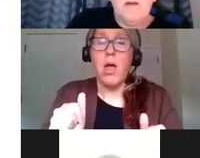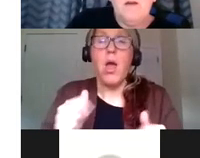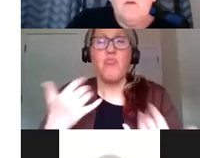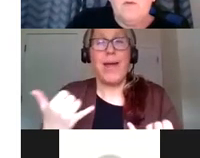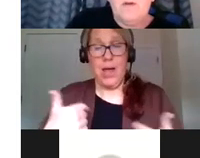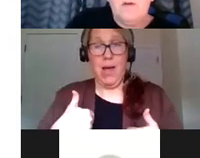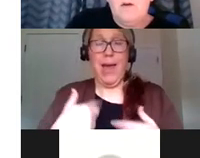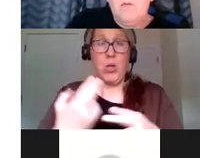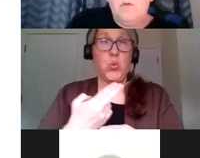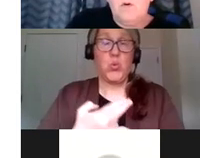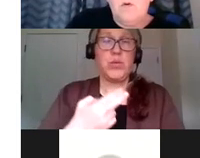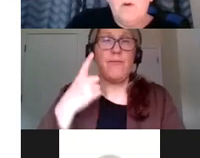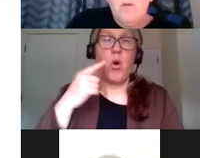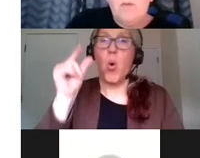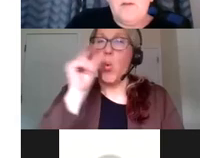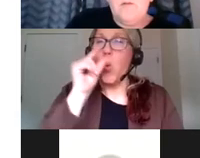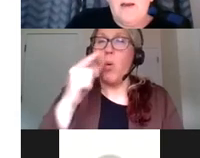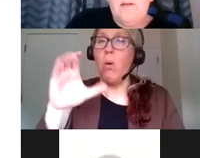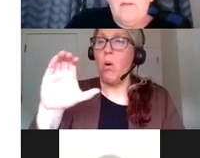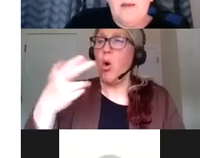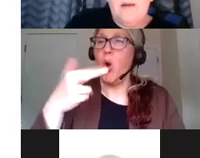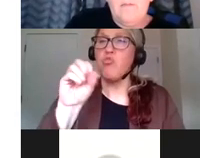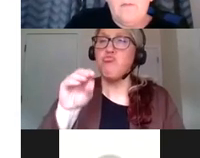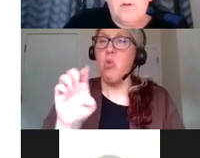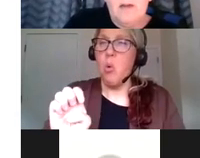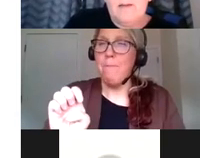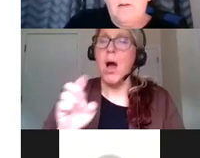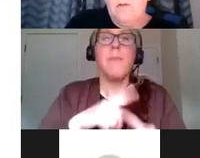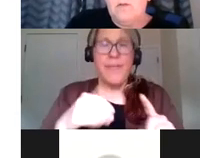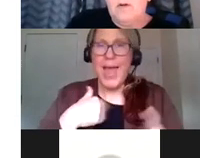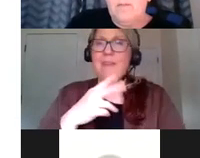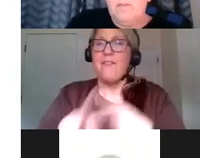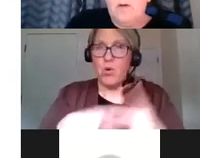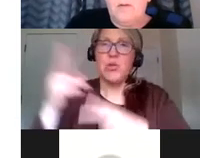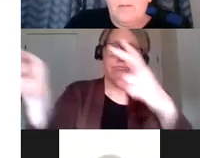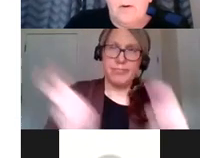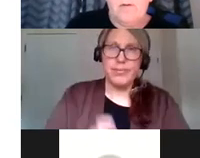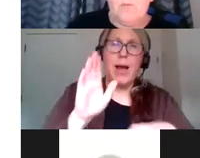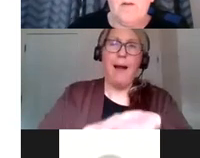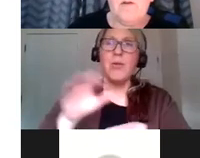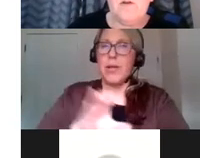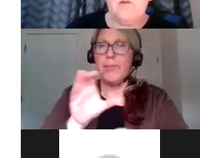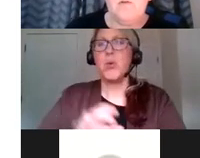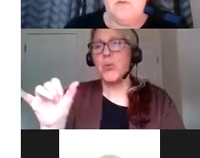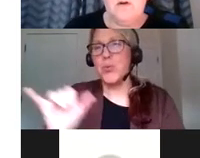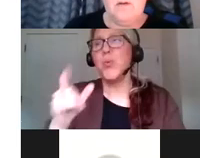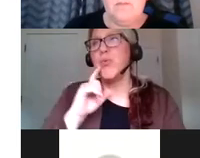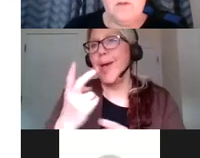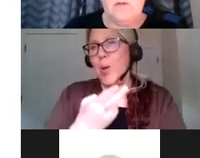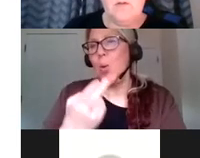using it within Google Chrome, but they do have a version that downloads onto the computer as well that you could